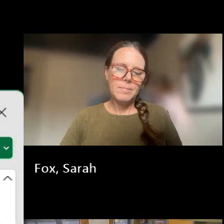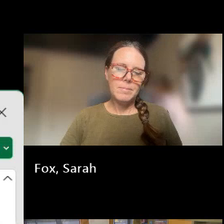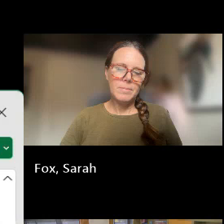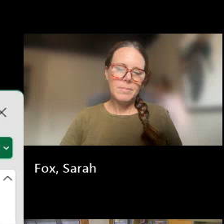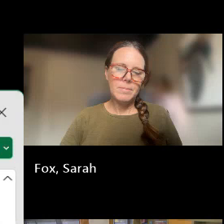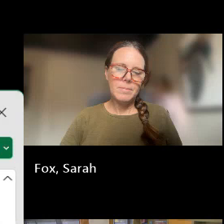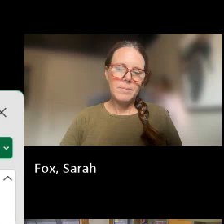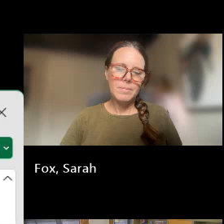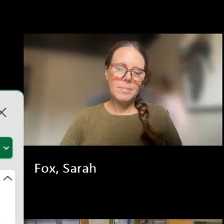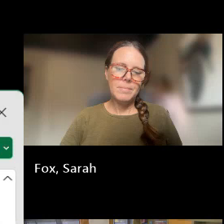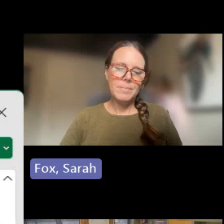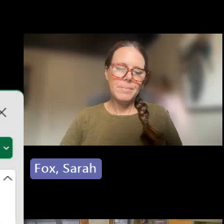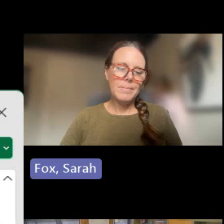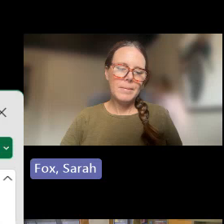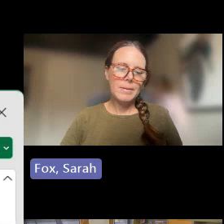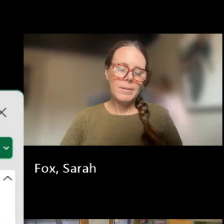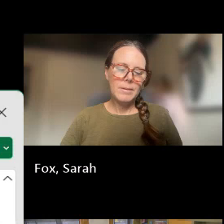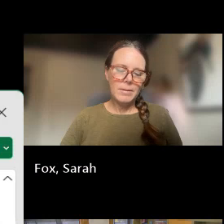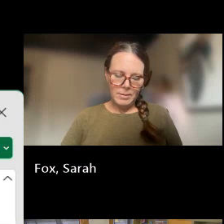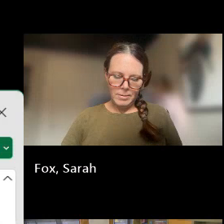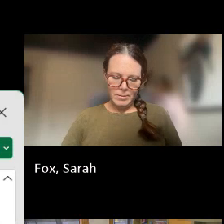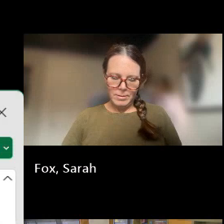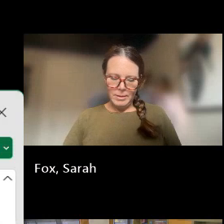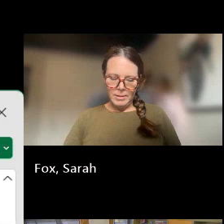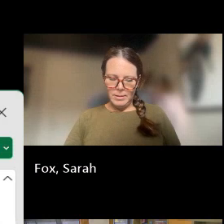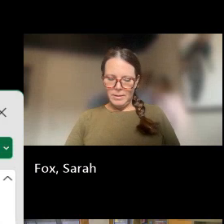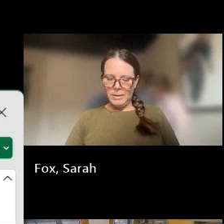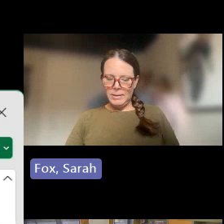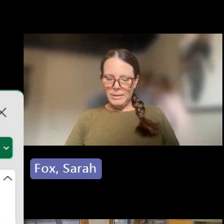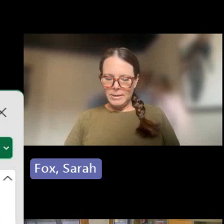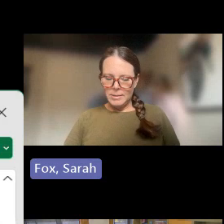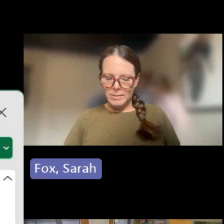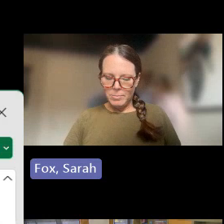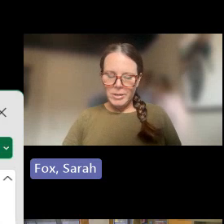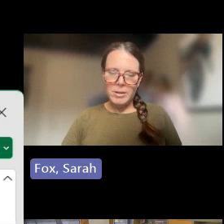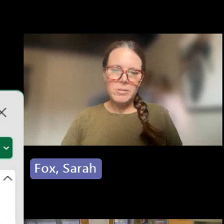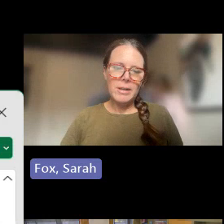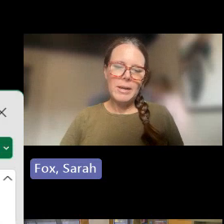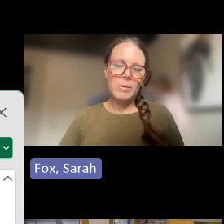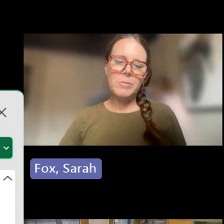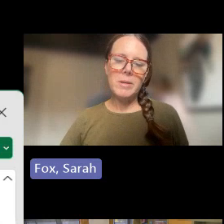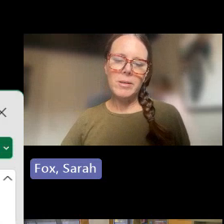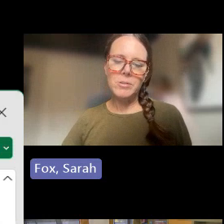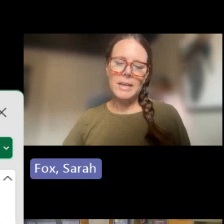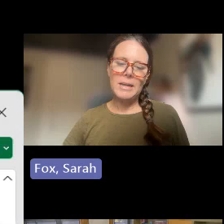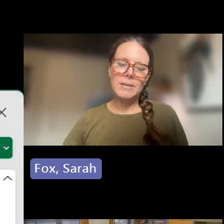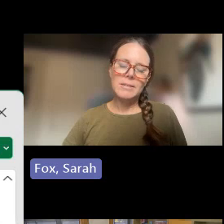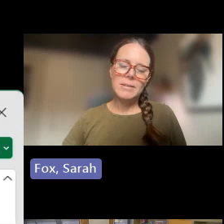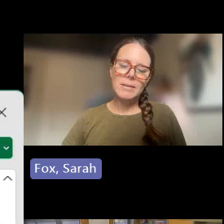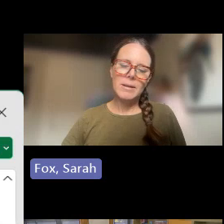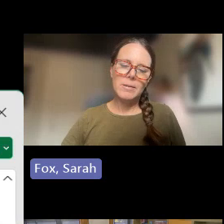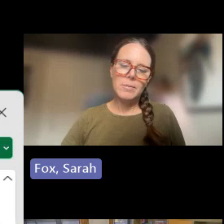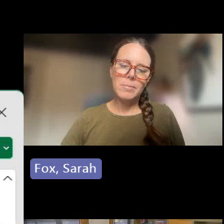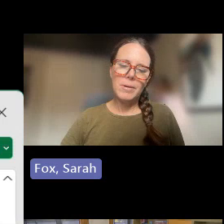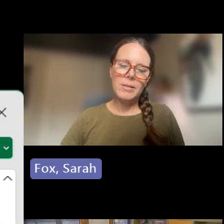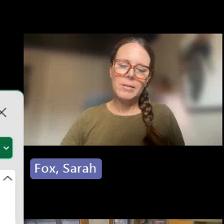round deliberation. Does that help, Chair Fox? It does, but it also kind of helps me